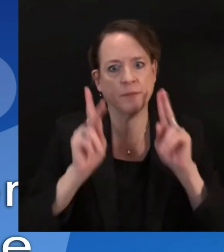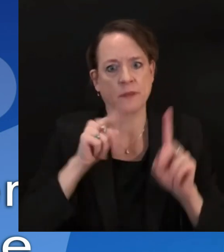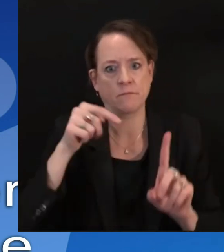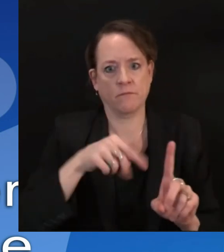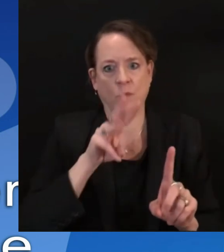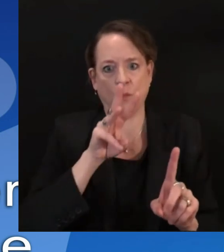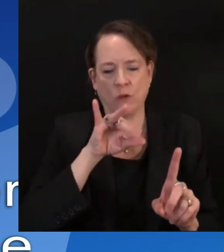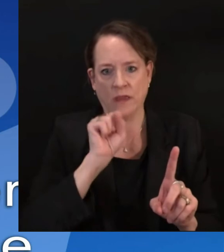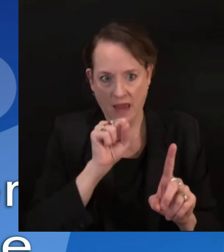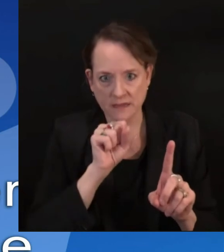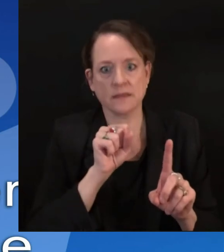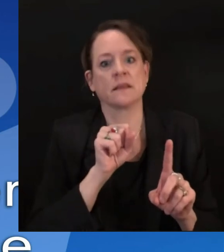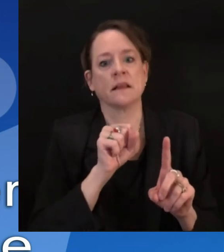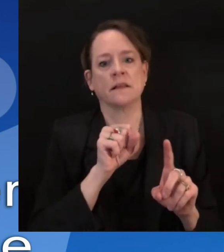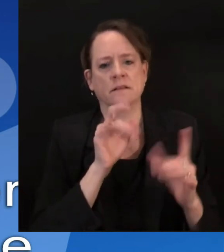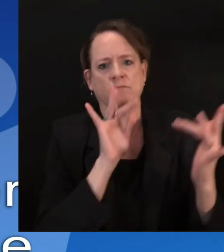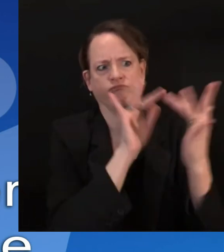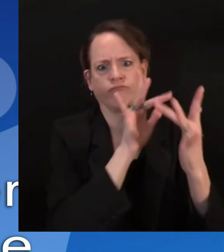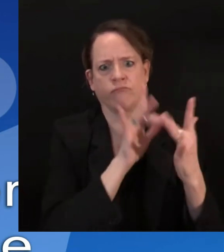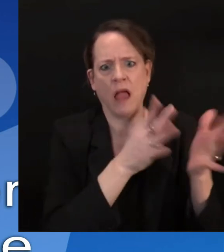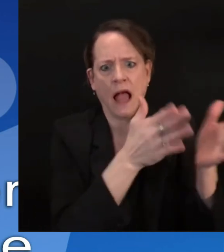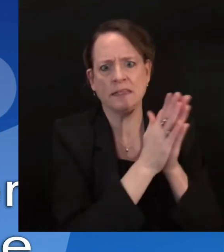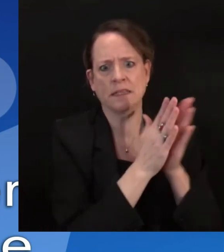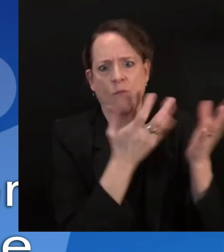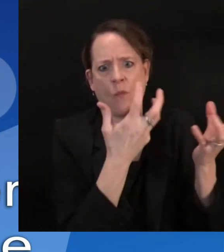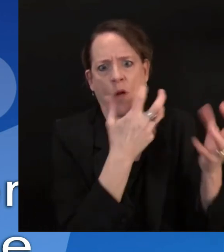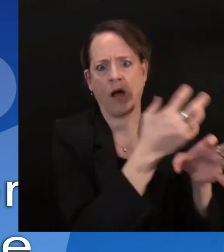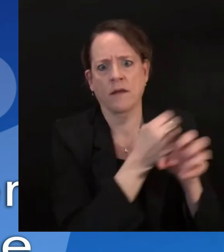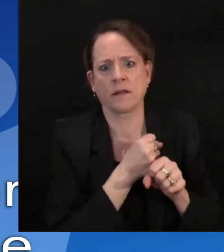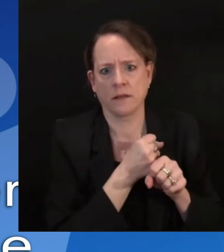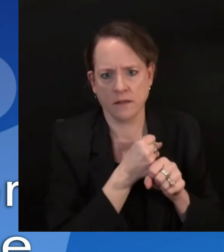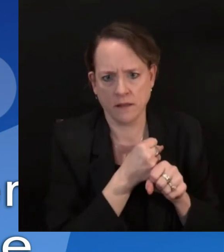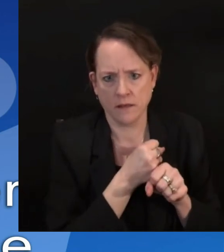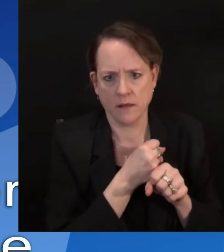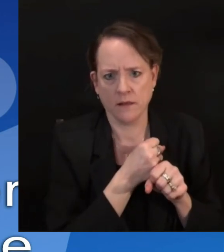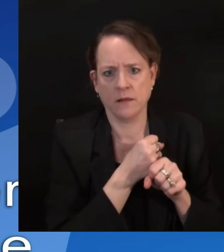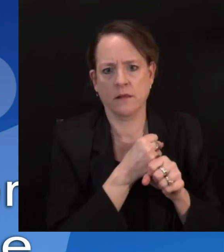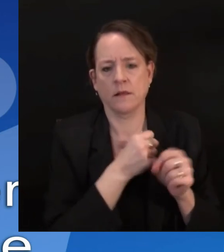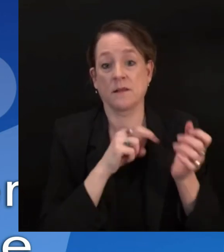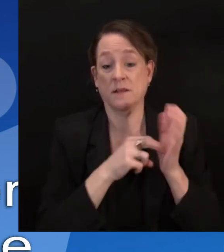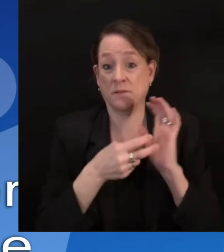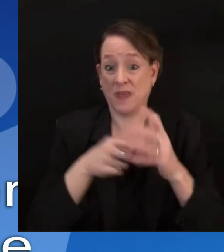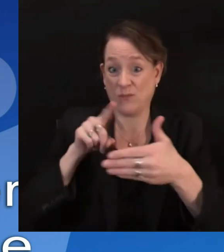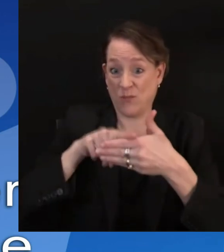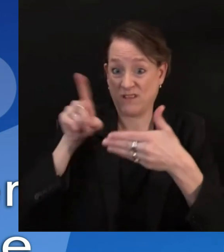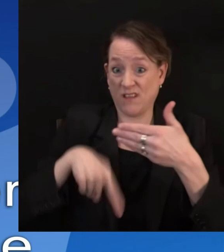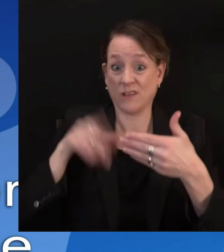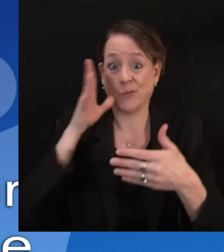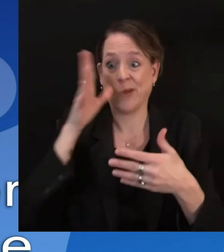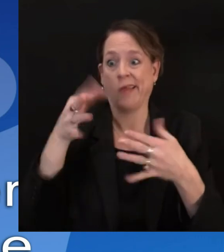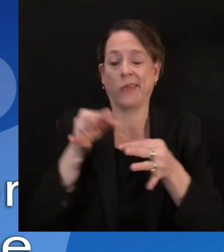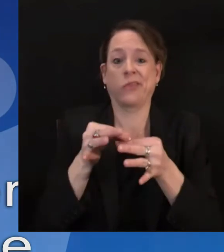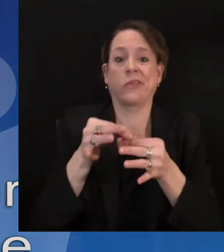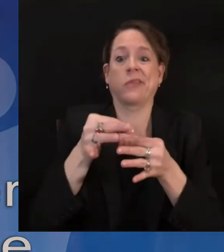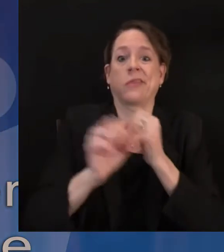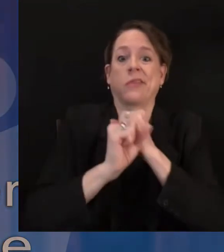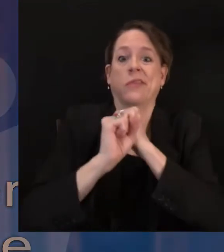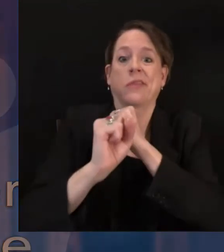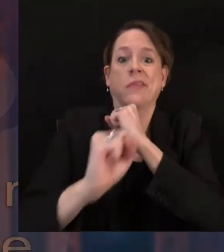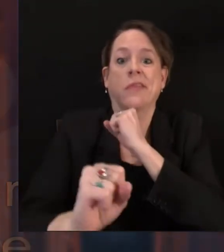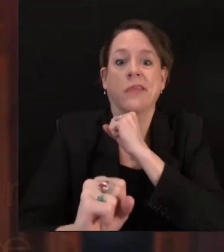results? In addition to that, can people start to request tests today? Thank you. Yeah, you